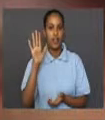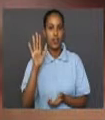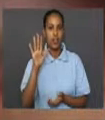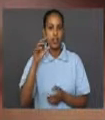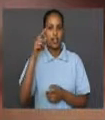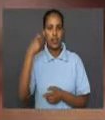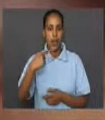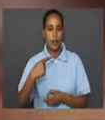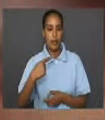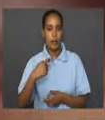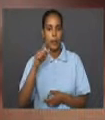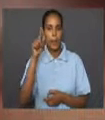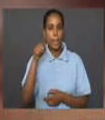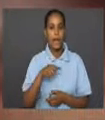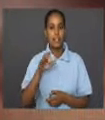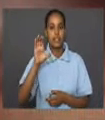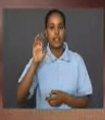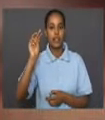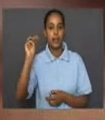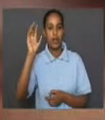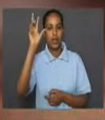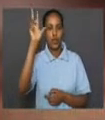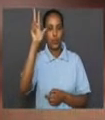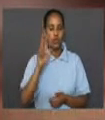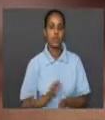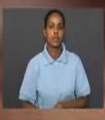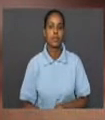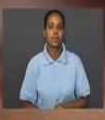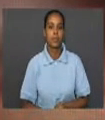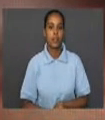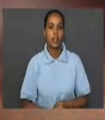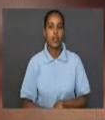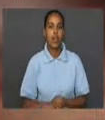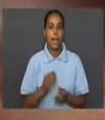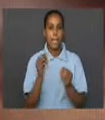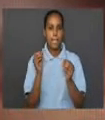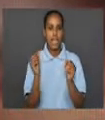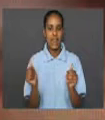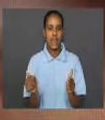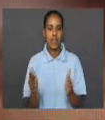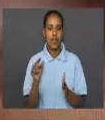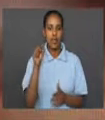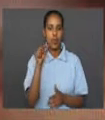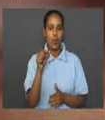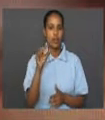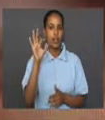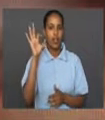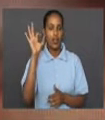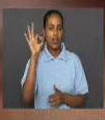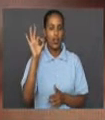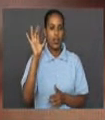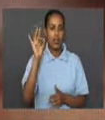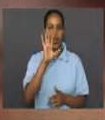1.55 grams per centimeter cubed, a melting point of